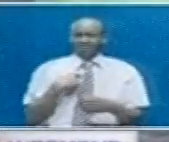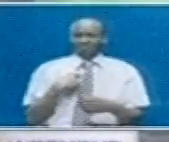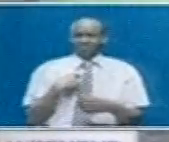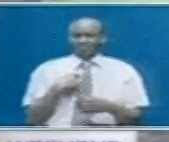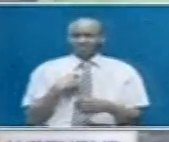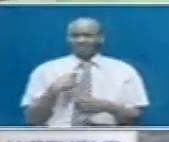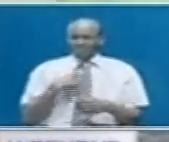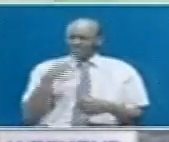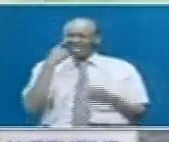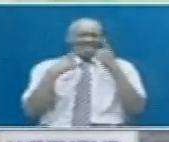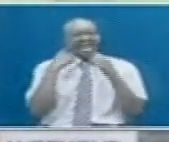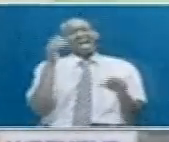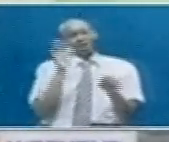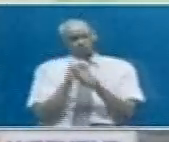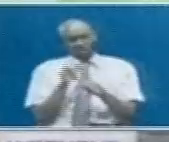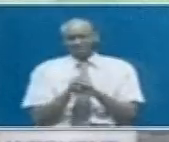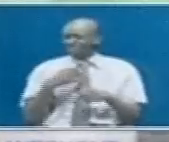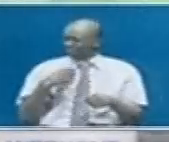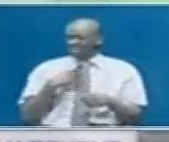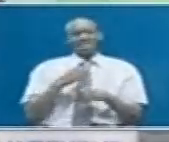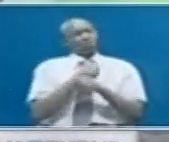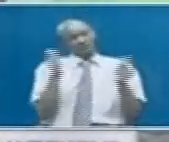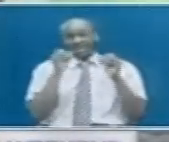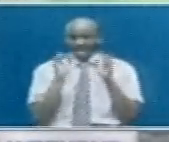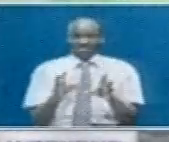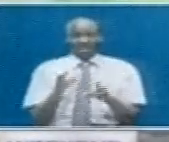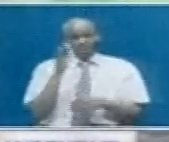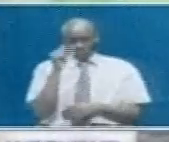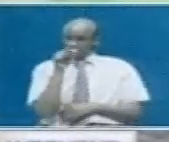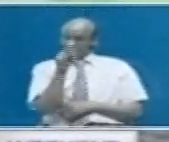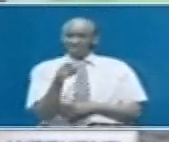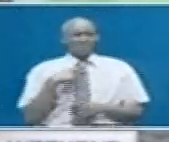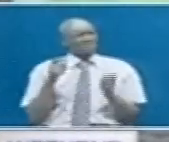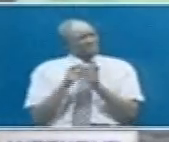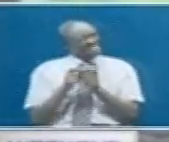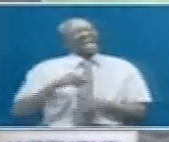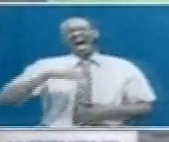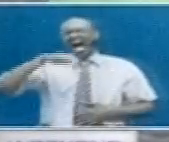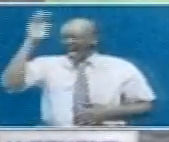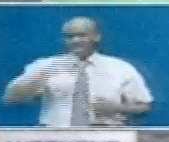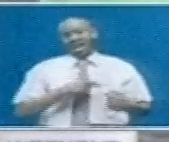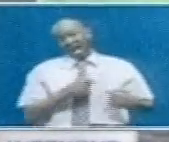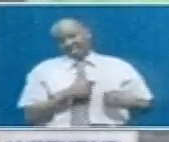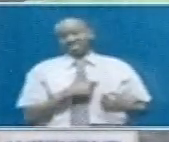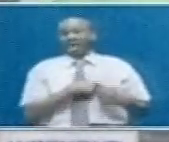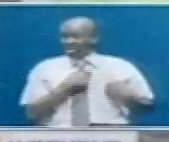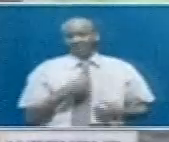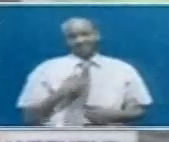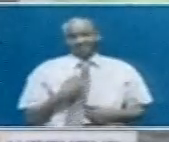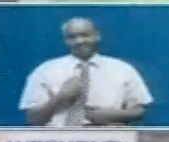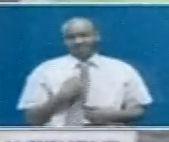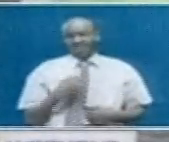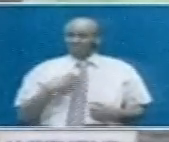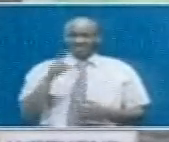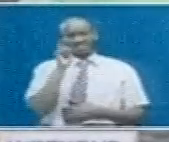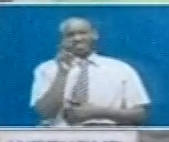nimebeba na majonzi sikuwa naona vizuri na kwa sababu nilikuwa na uchungu mkubwa sikuwa tu